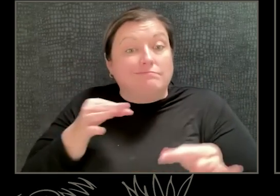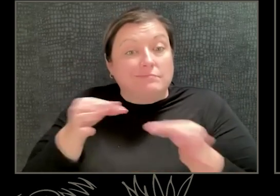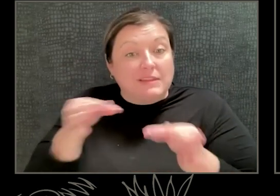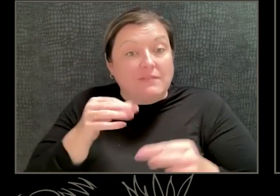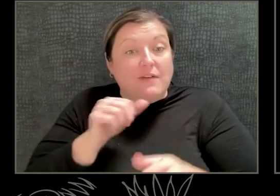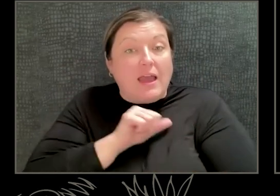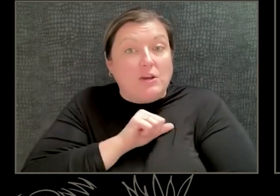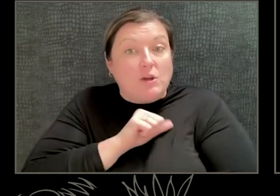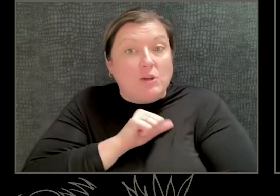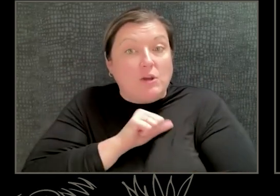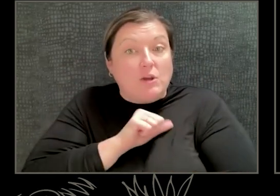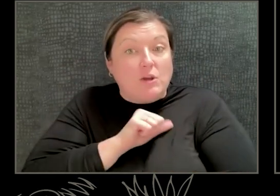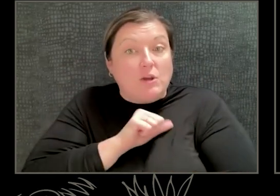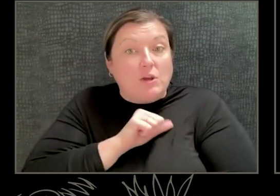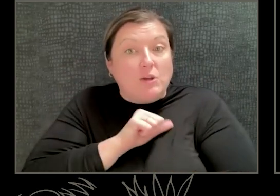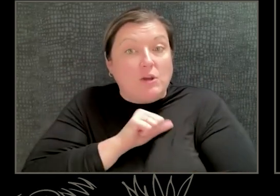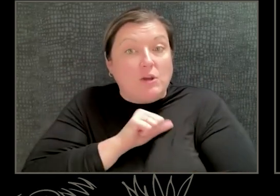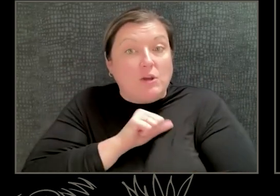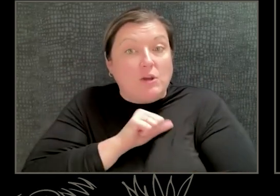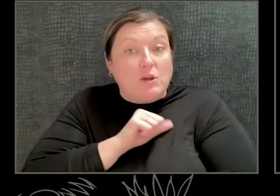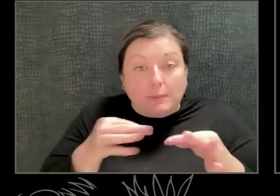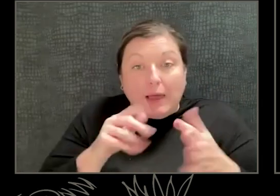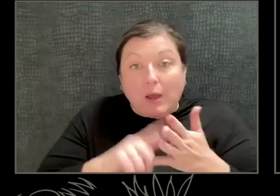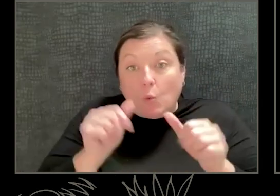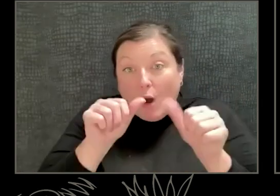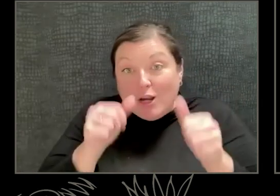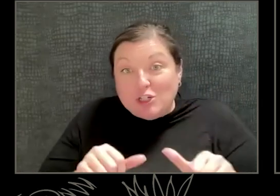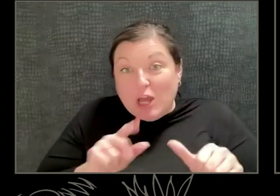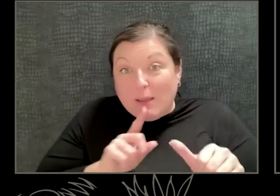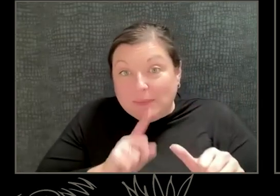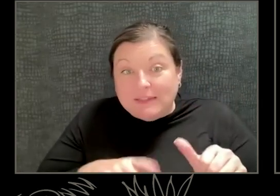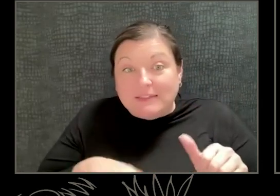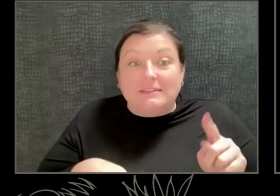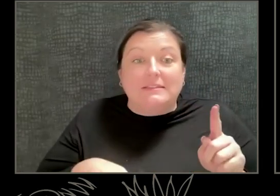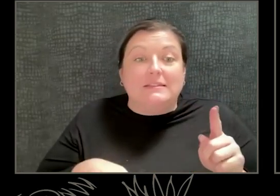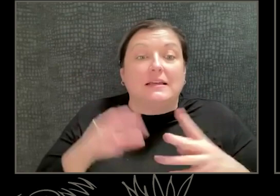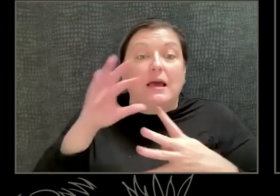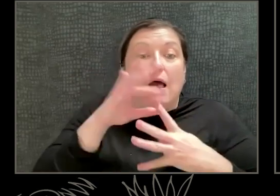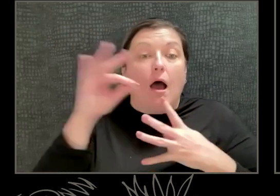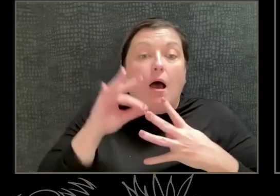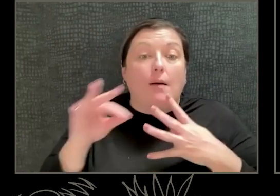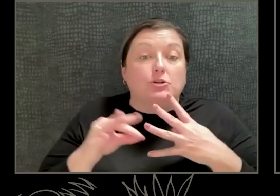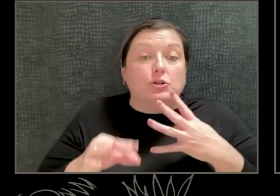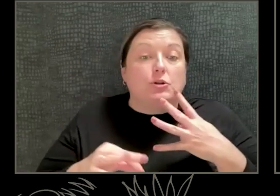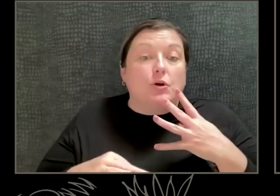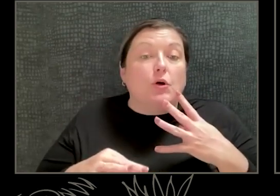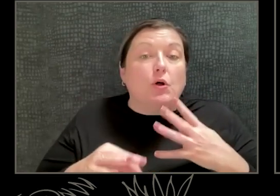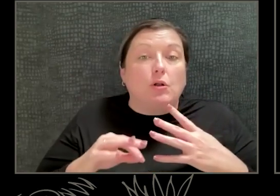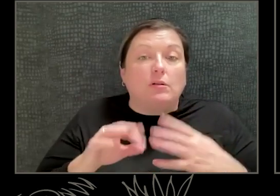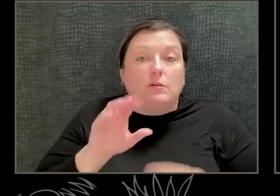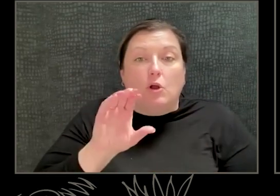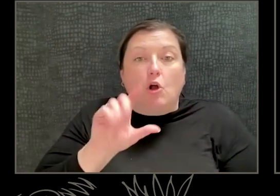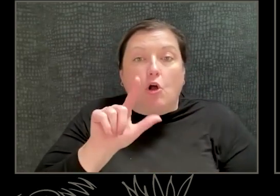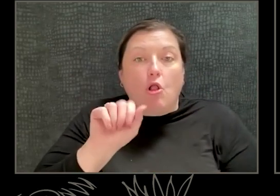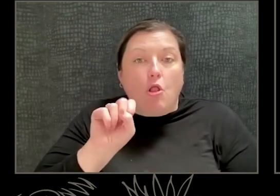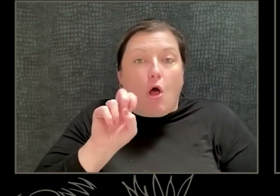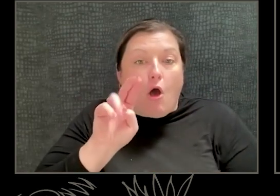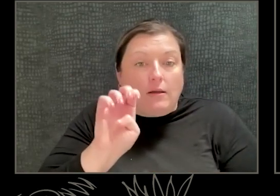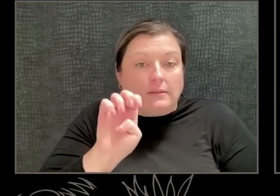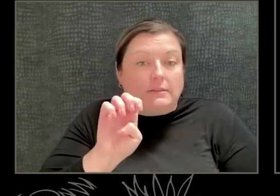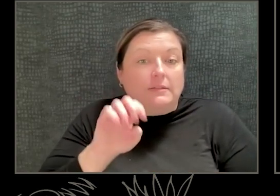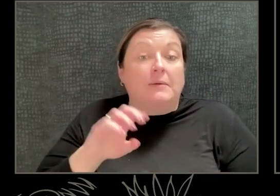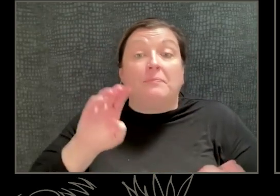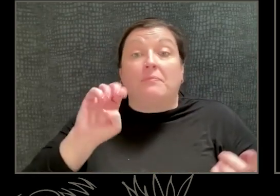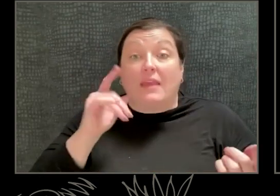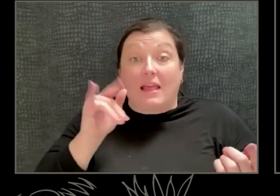is. You take some Postgres table, some optional where clause, and then Electric will make that